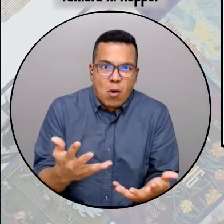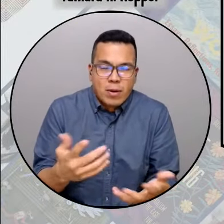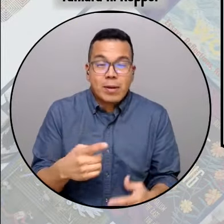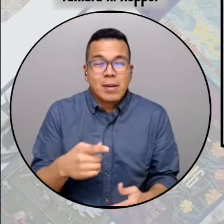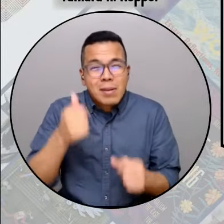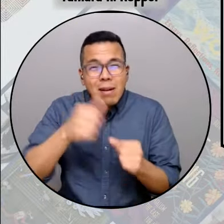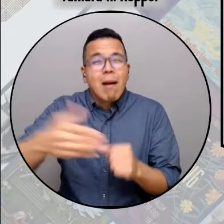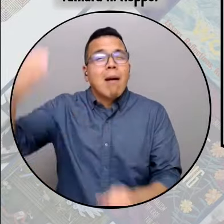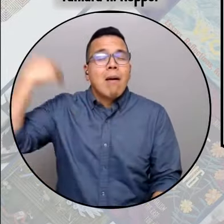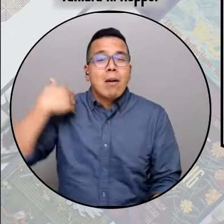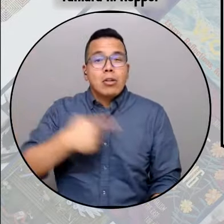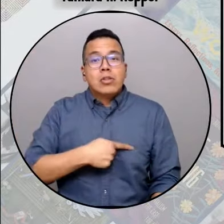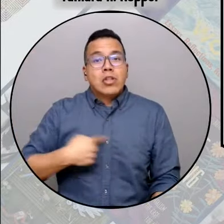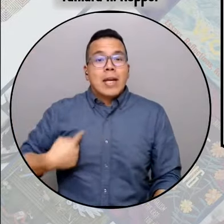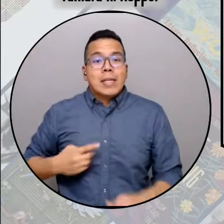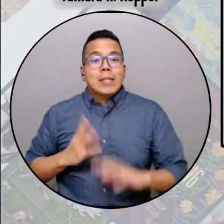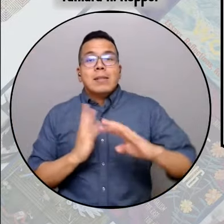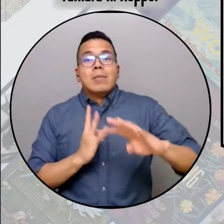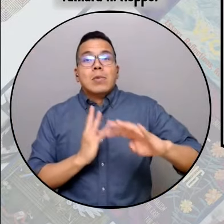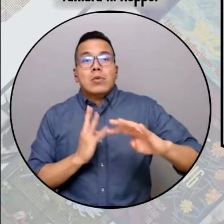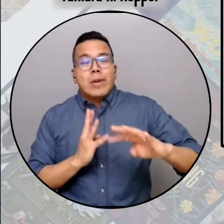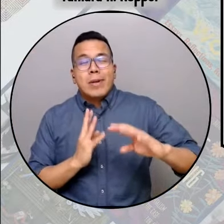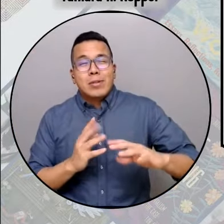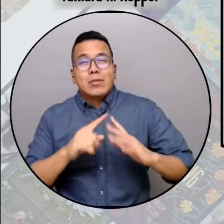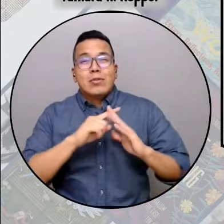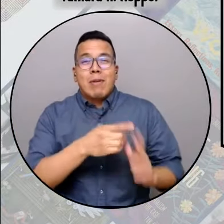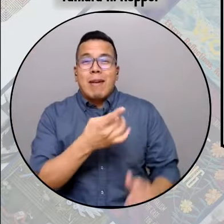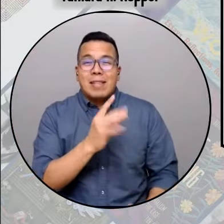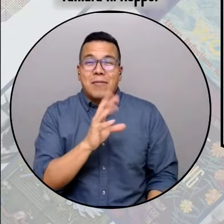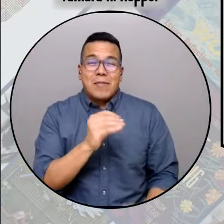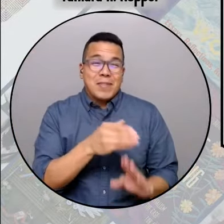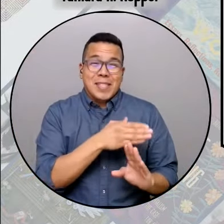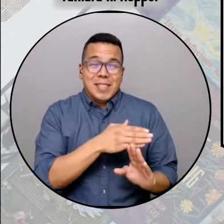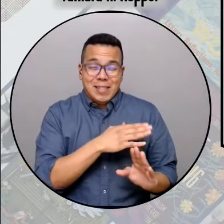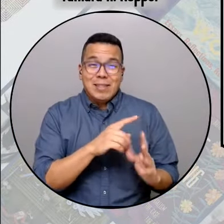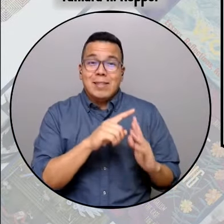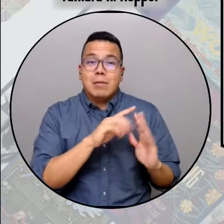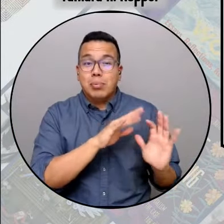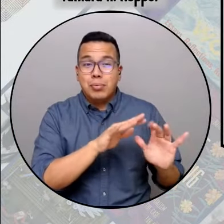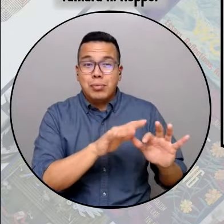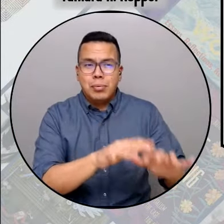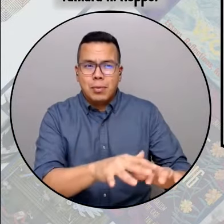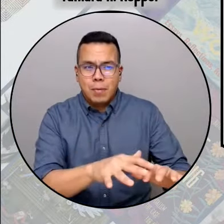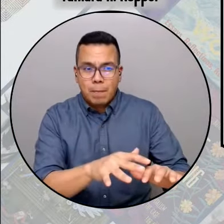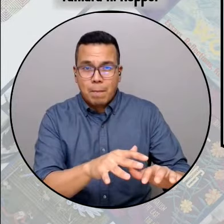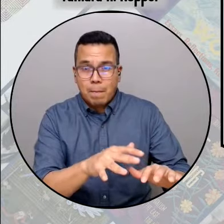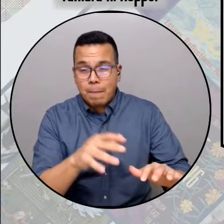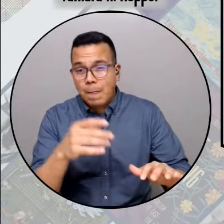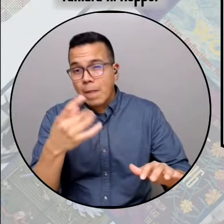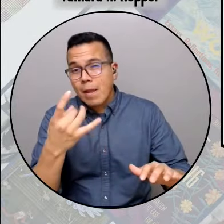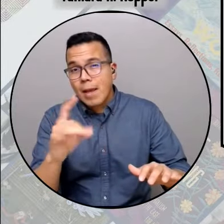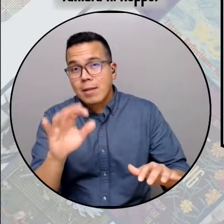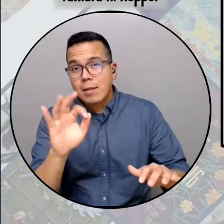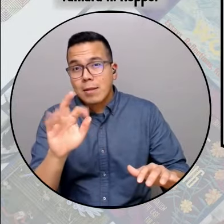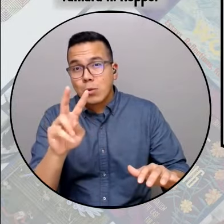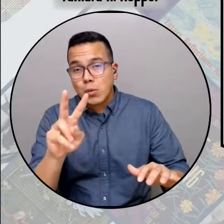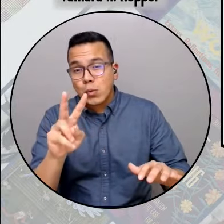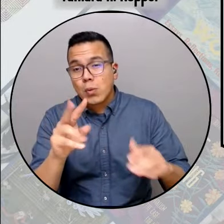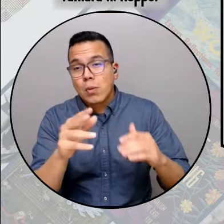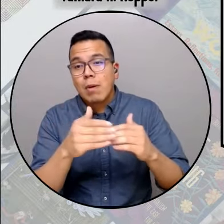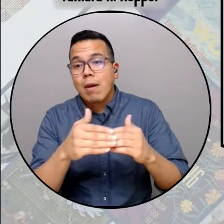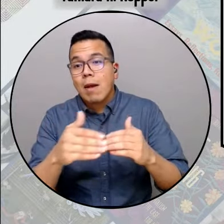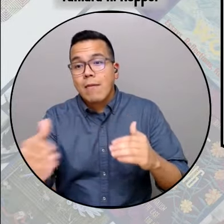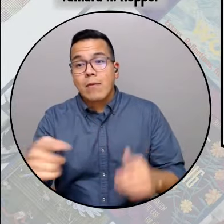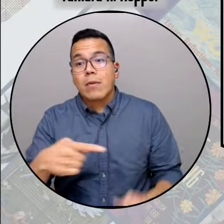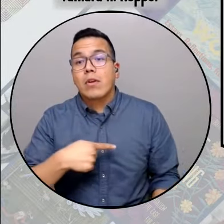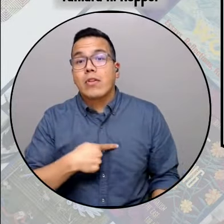first started happening to the United States. So every 10 years after 1882, the Chinese Exclusion Act would